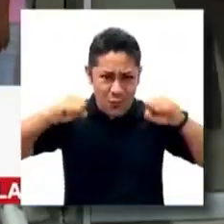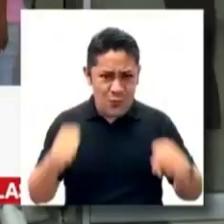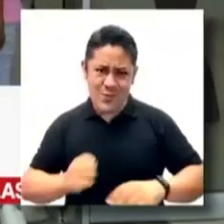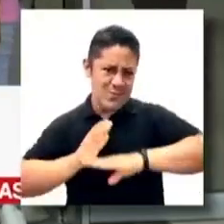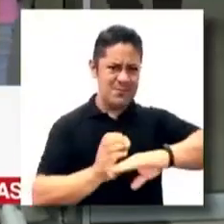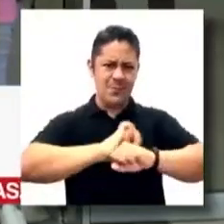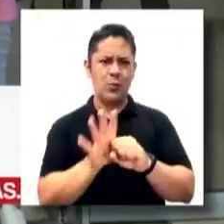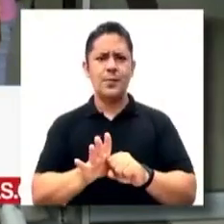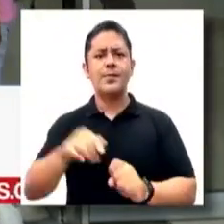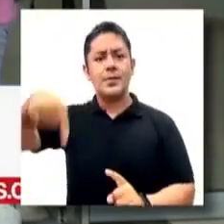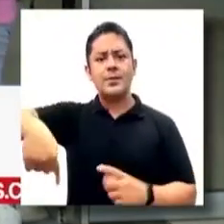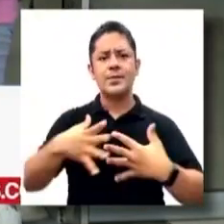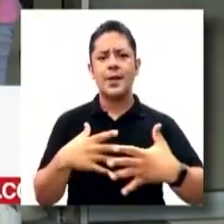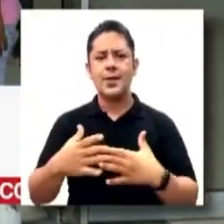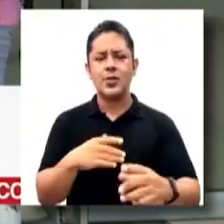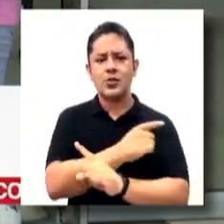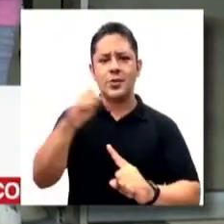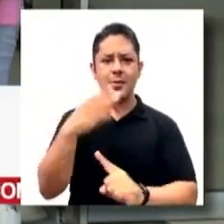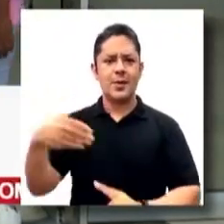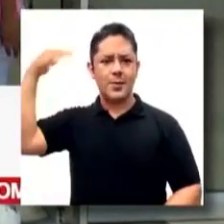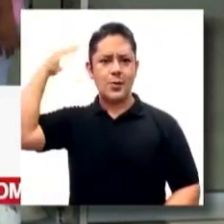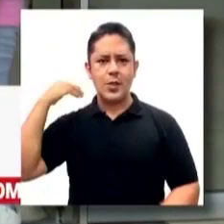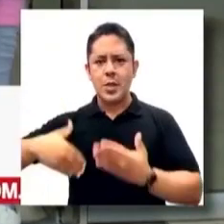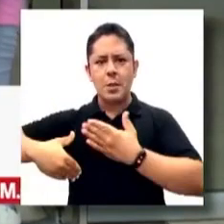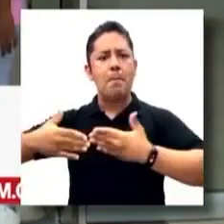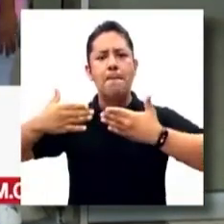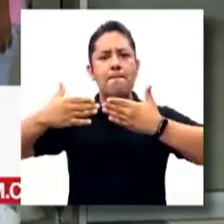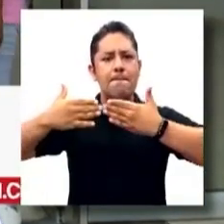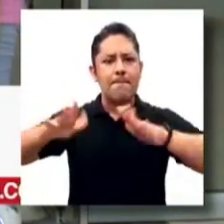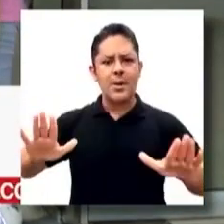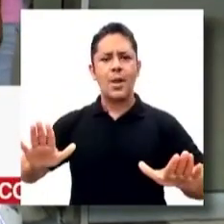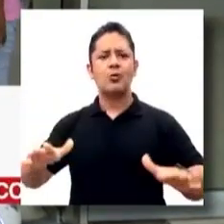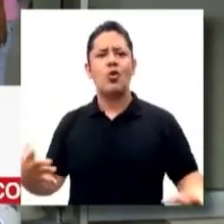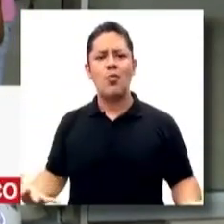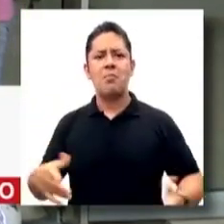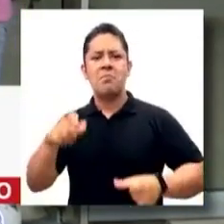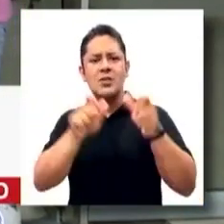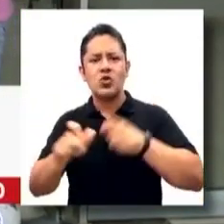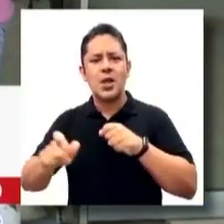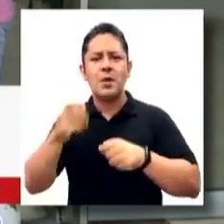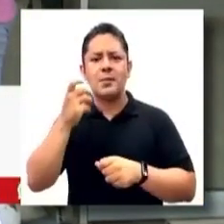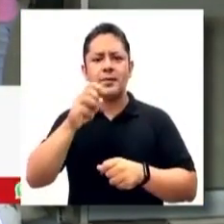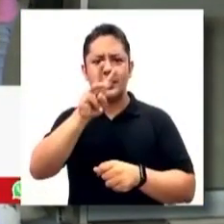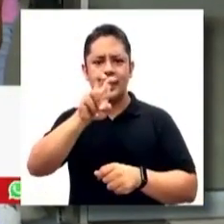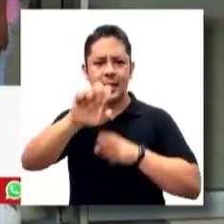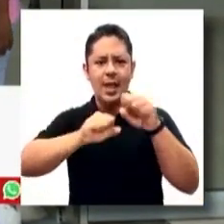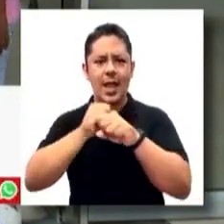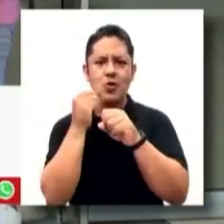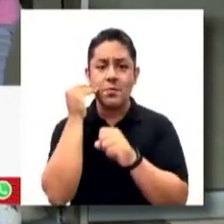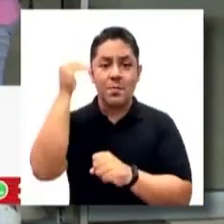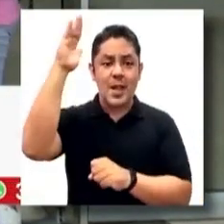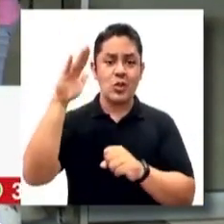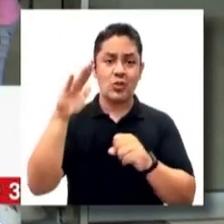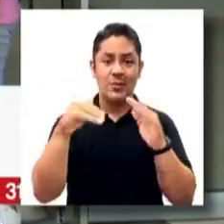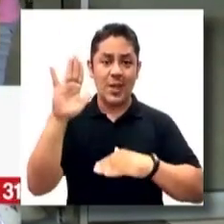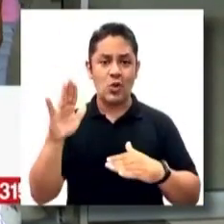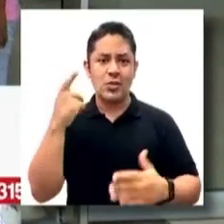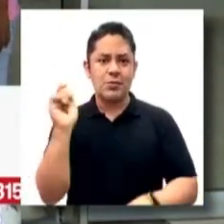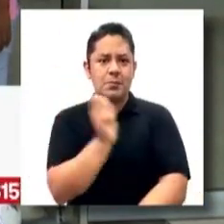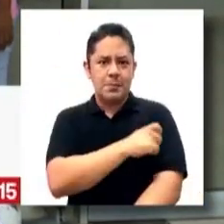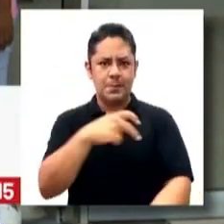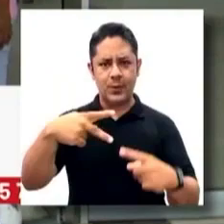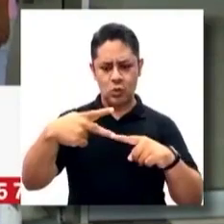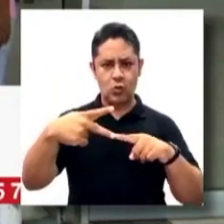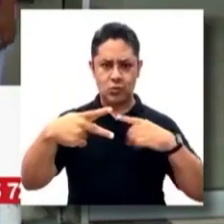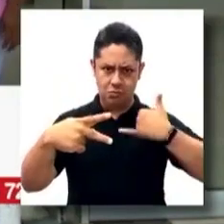dose. In San Andres, since last week, we began with the stage for people over 70 years old who have already applied their